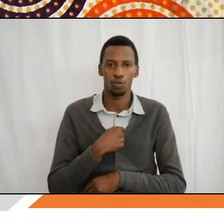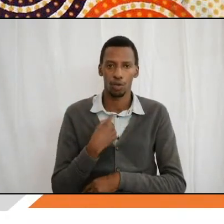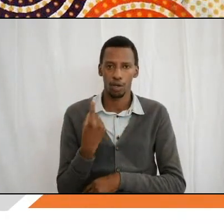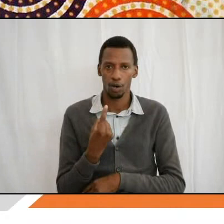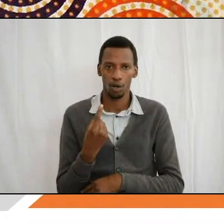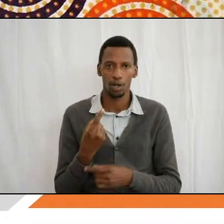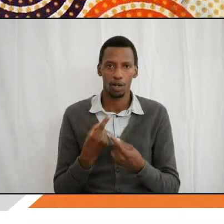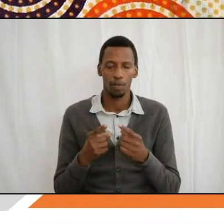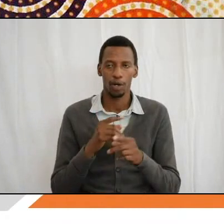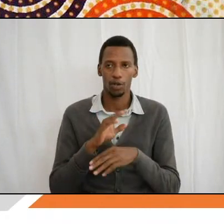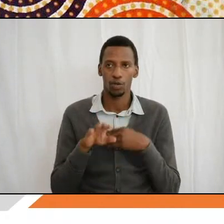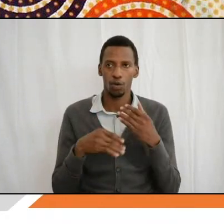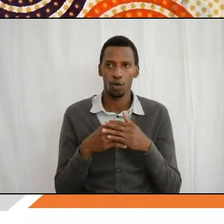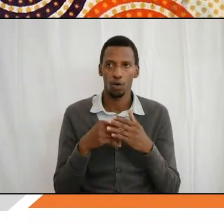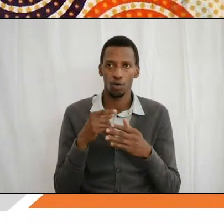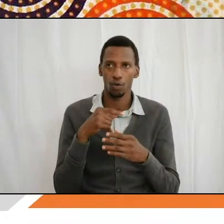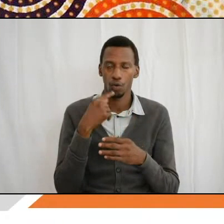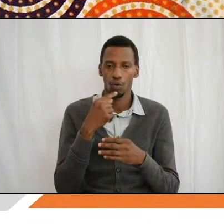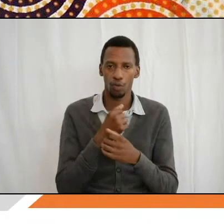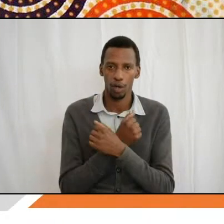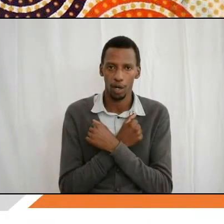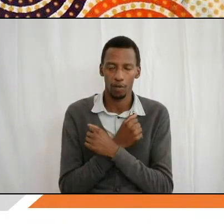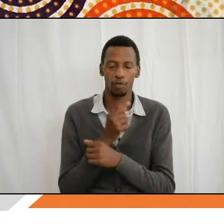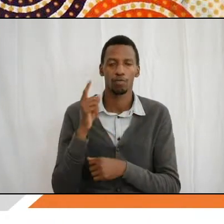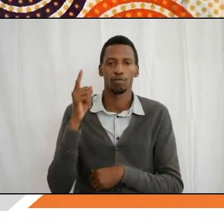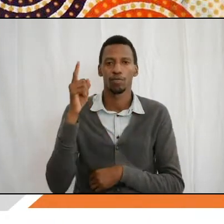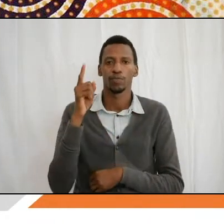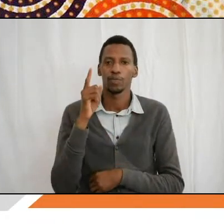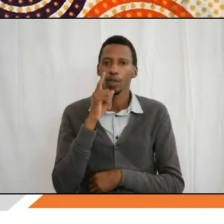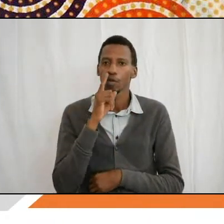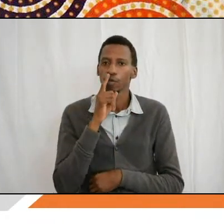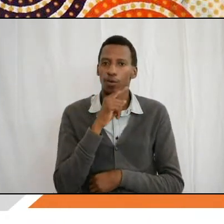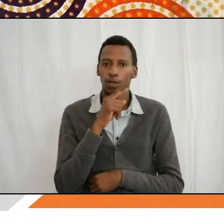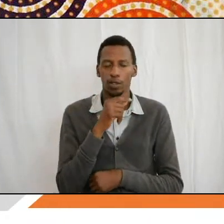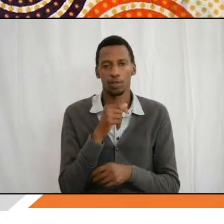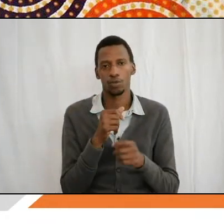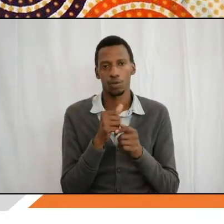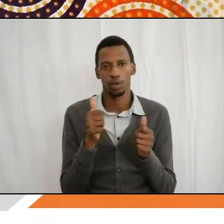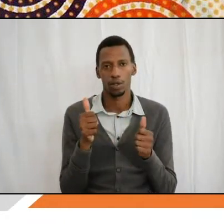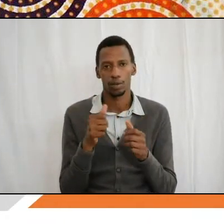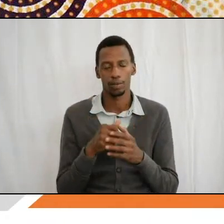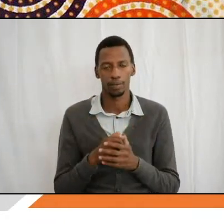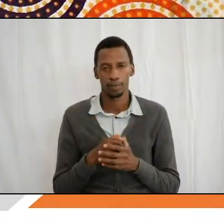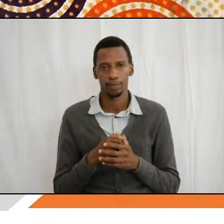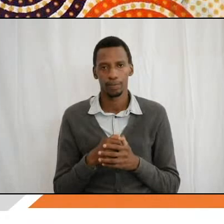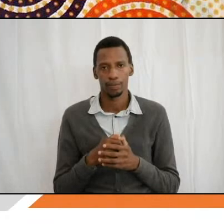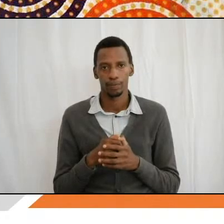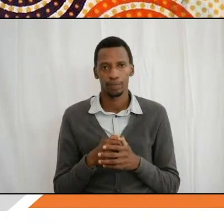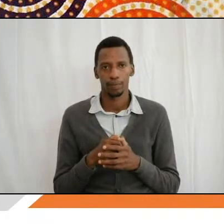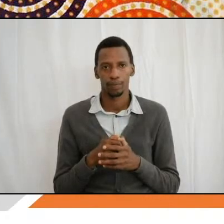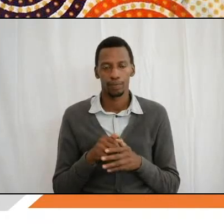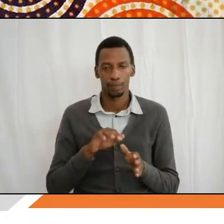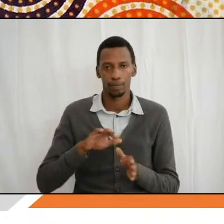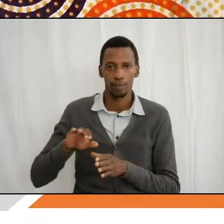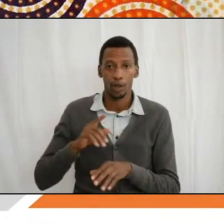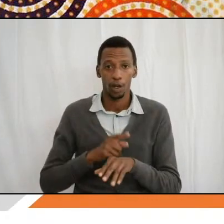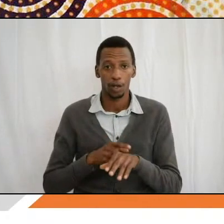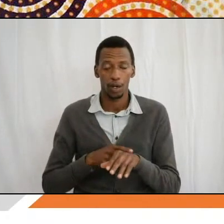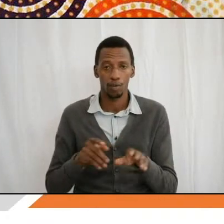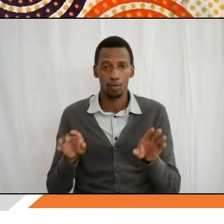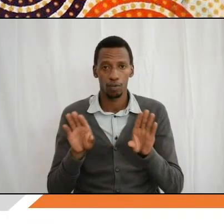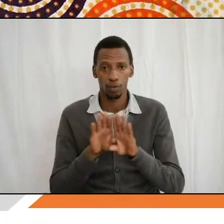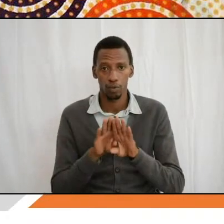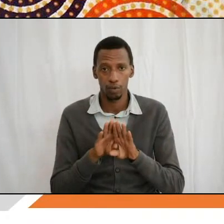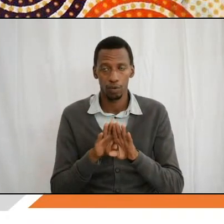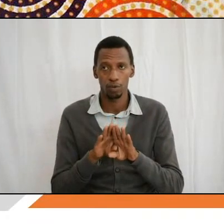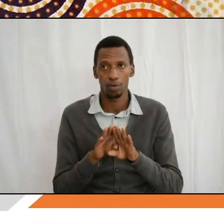love his appearing. Finish well. In closing, you probably have followed